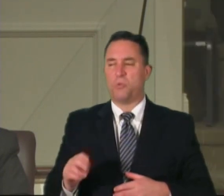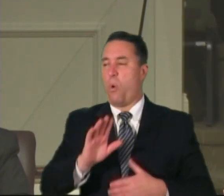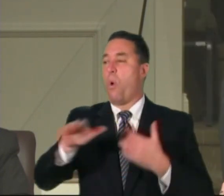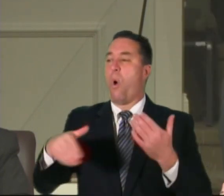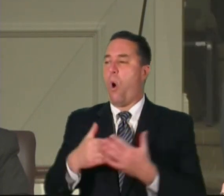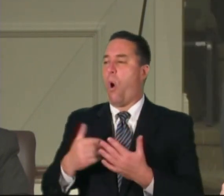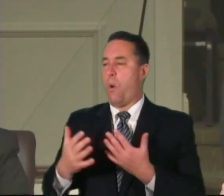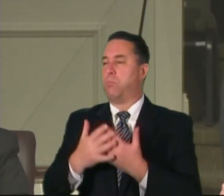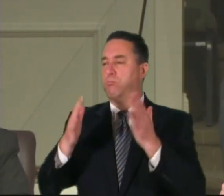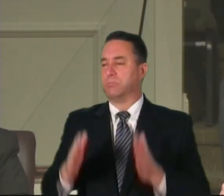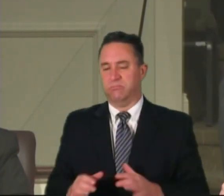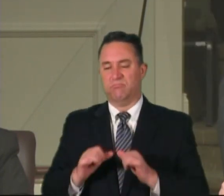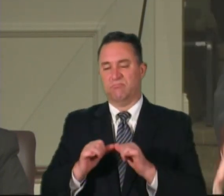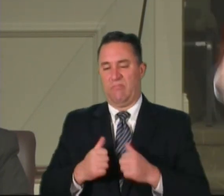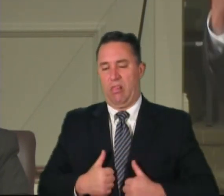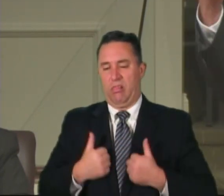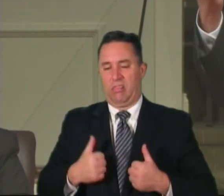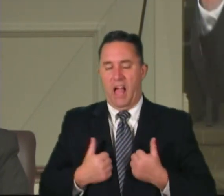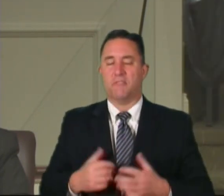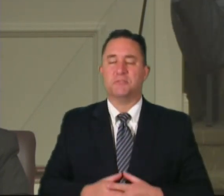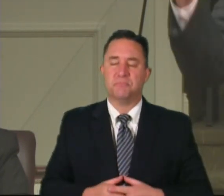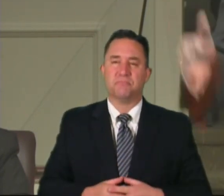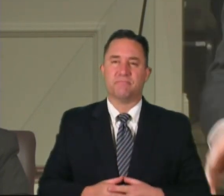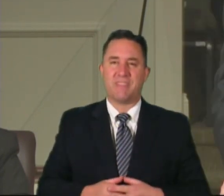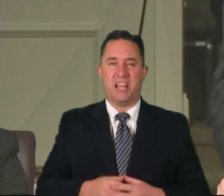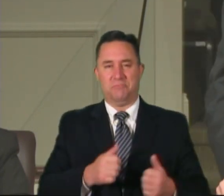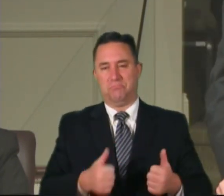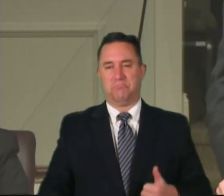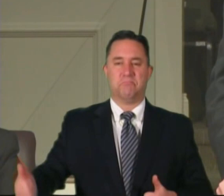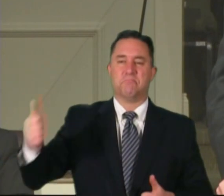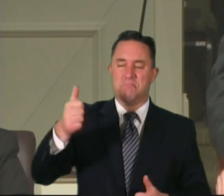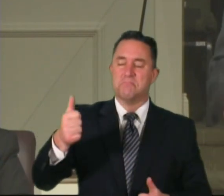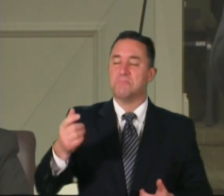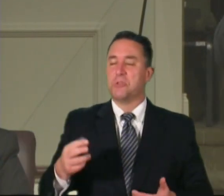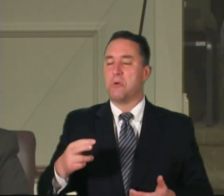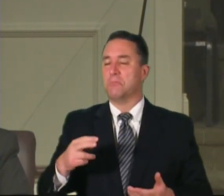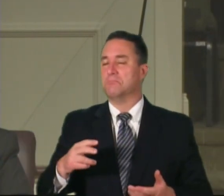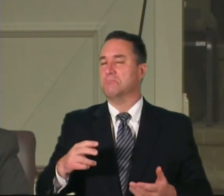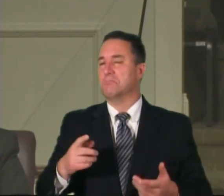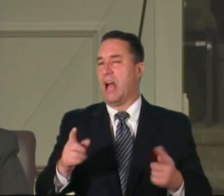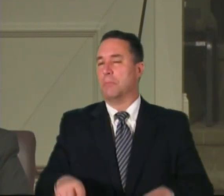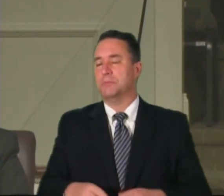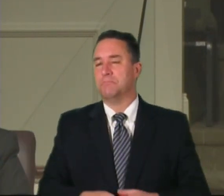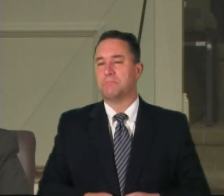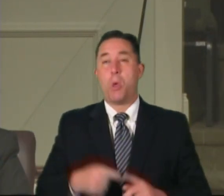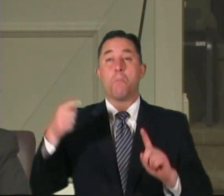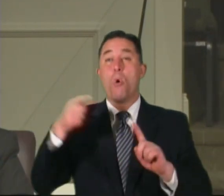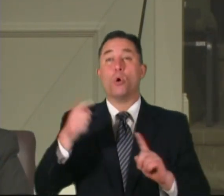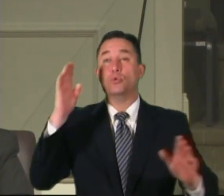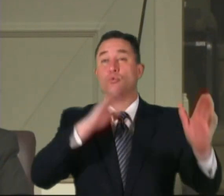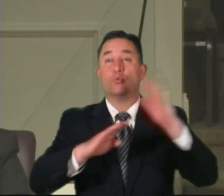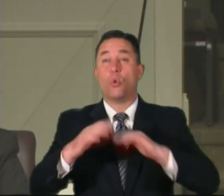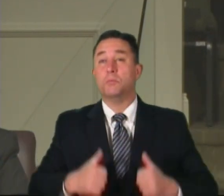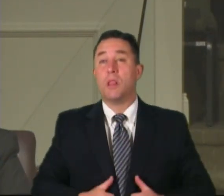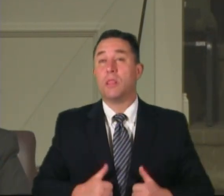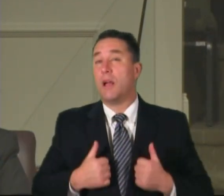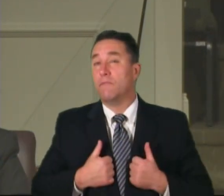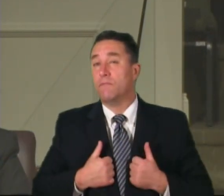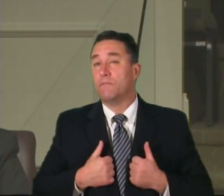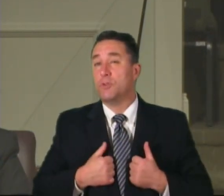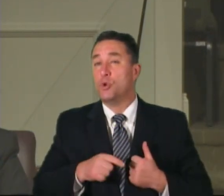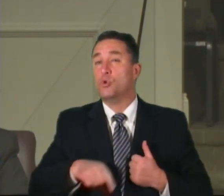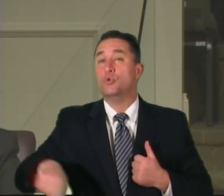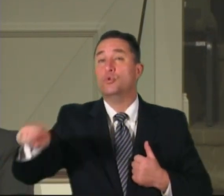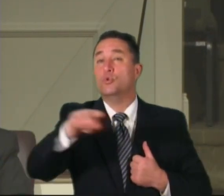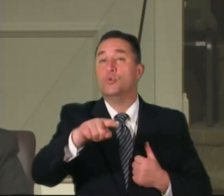all the prisoners. And of course, he was the authority, and that's what happened. Here's my point. In the storms of life, you